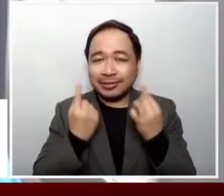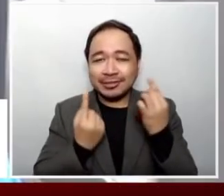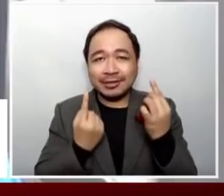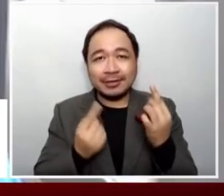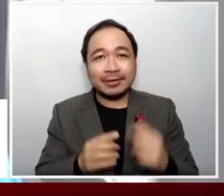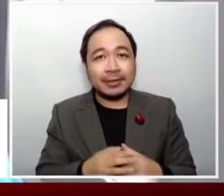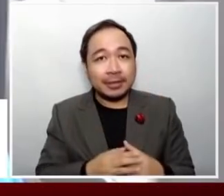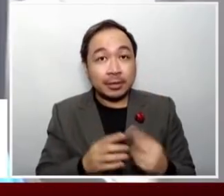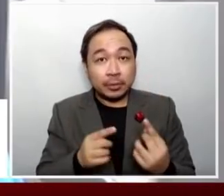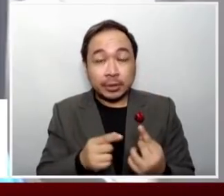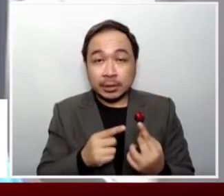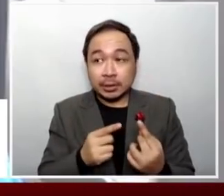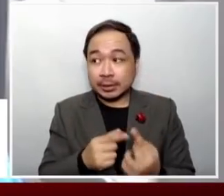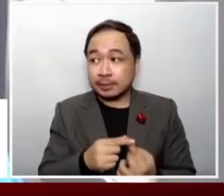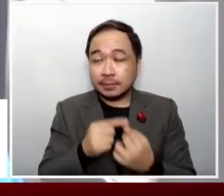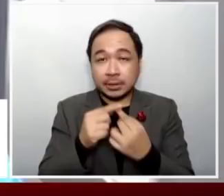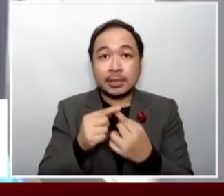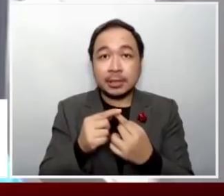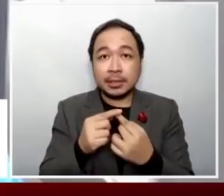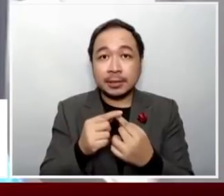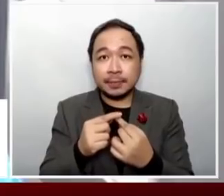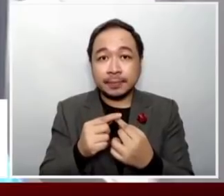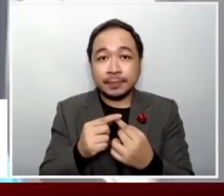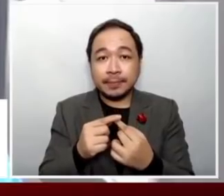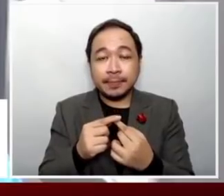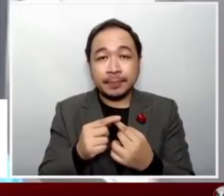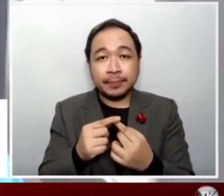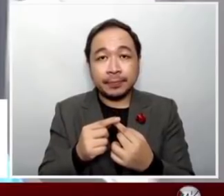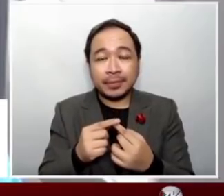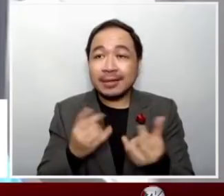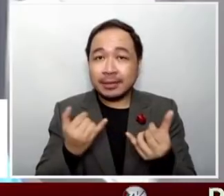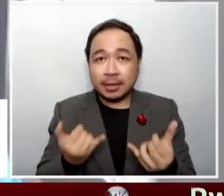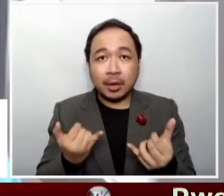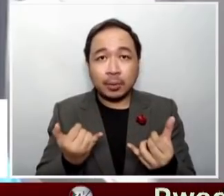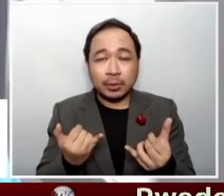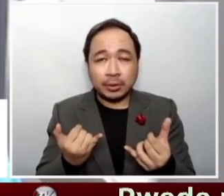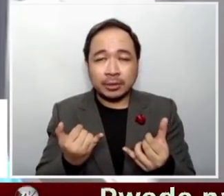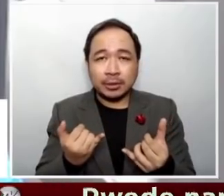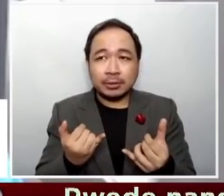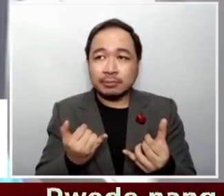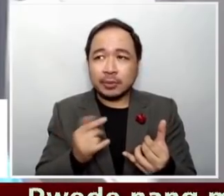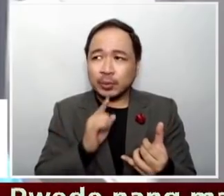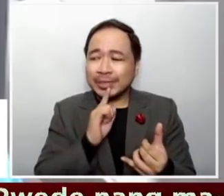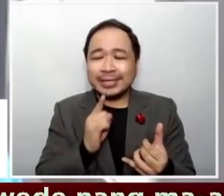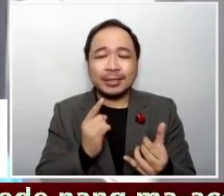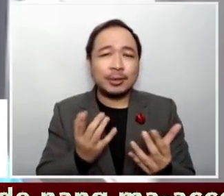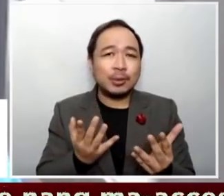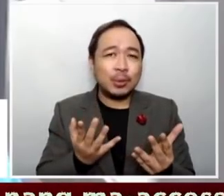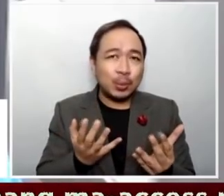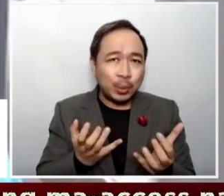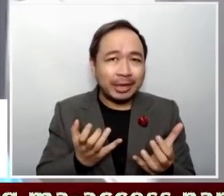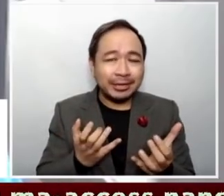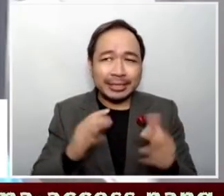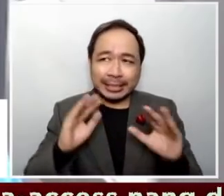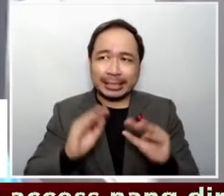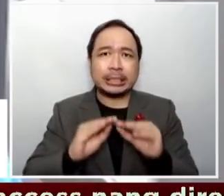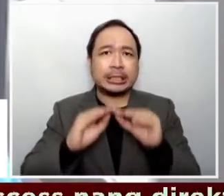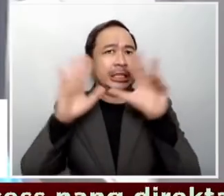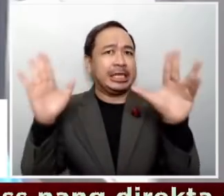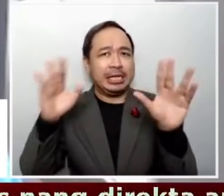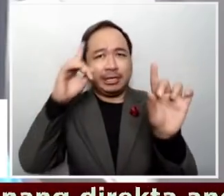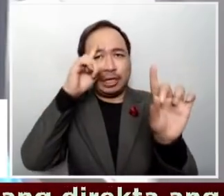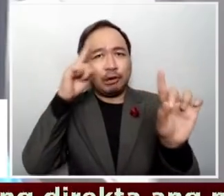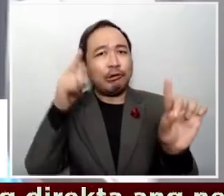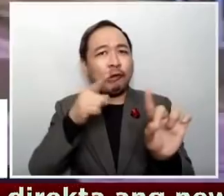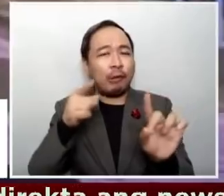particularly in our quest or in our desire for that roadmap towards that